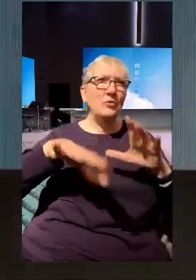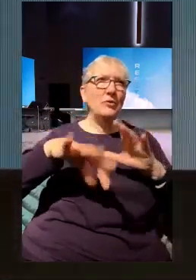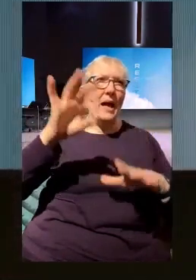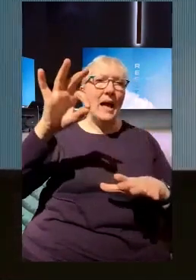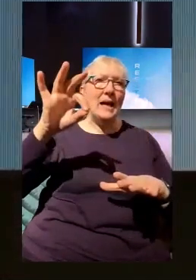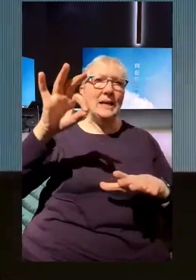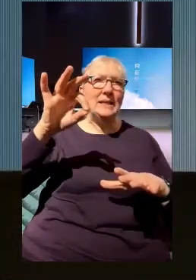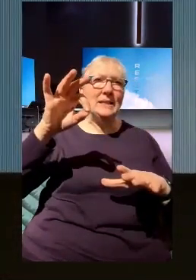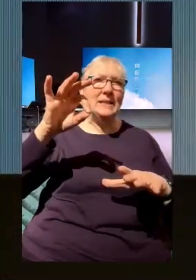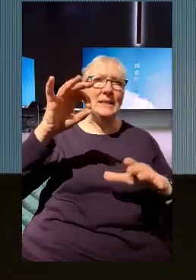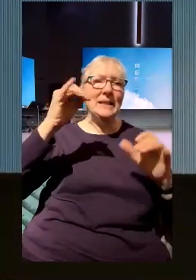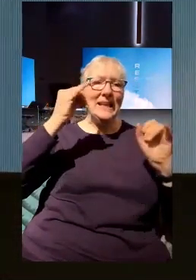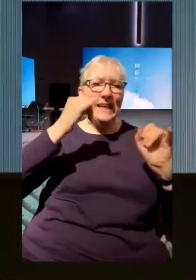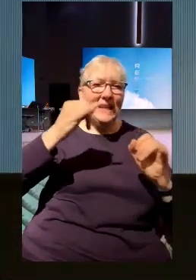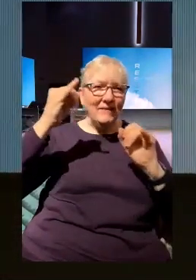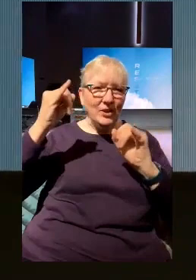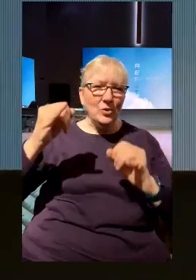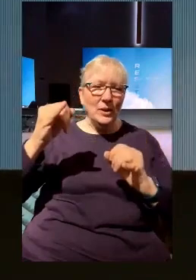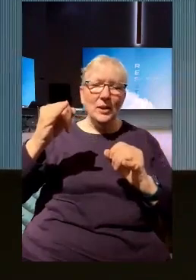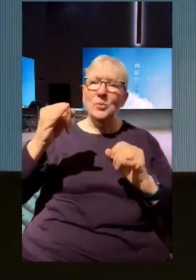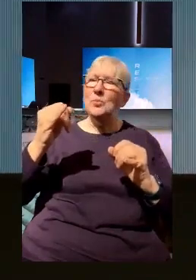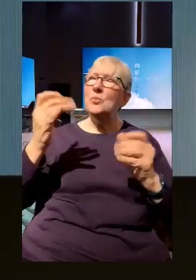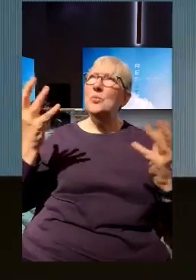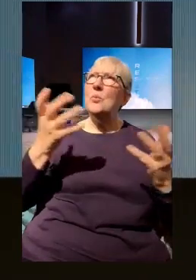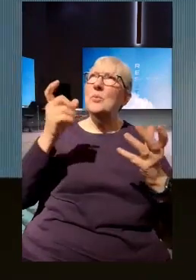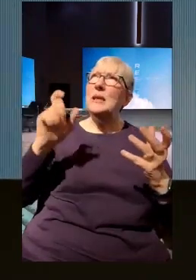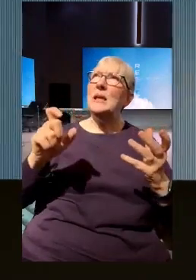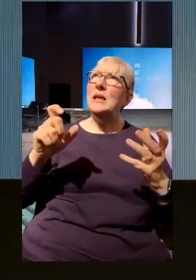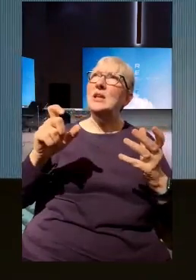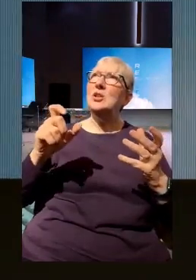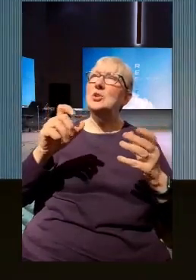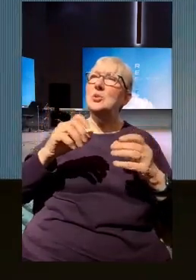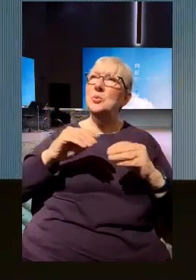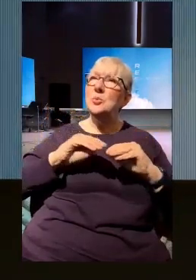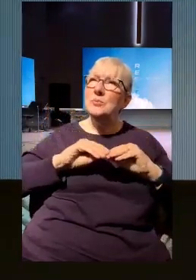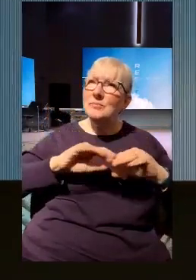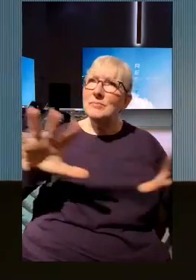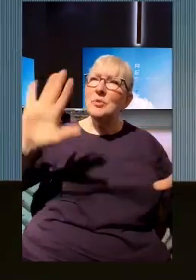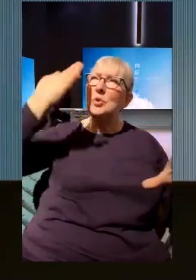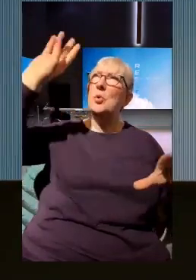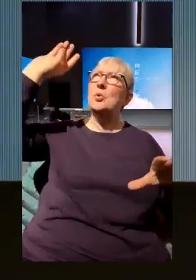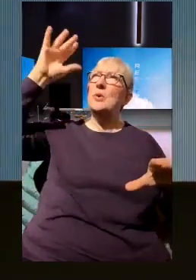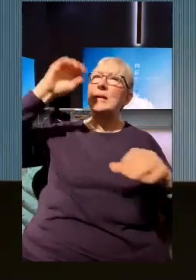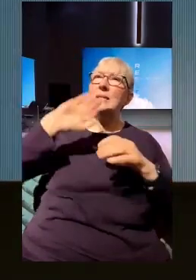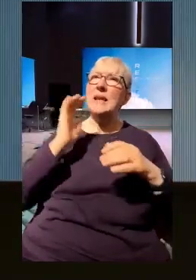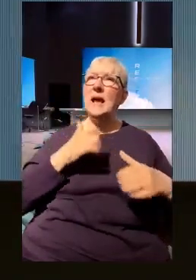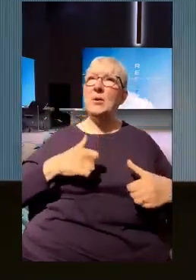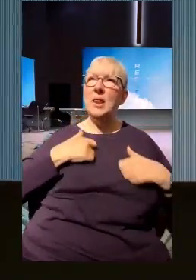to unleash your grace in our lives. We pray this in your name, Lord Jesus. Amen.